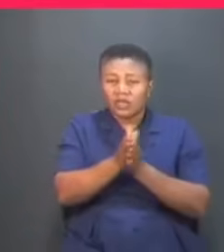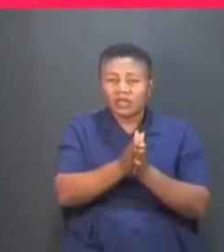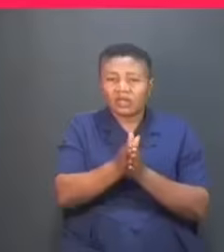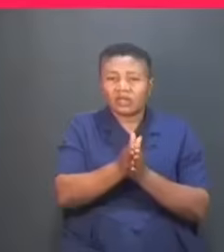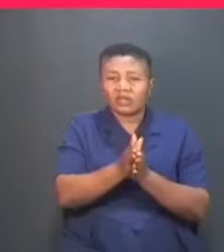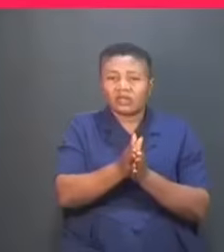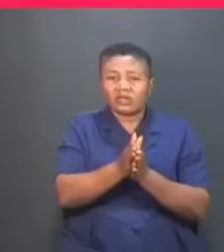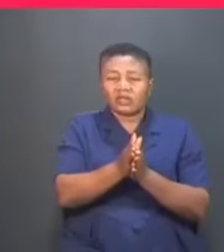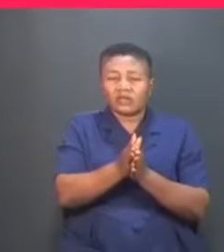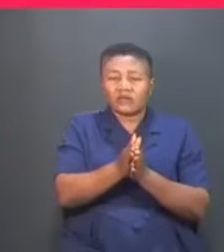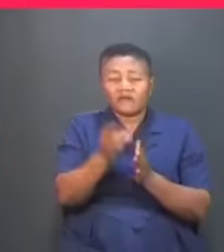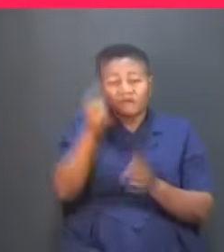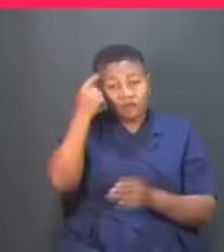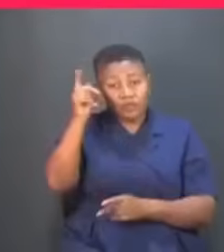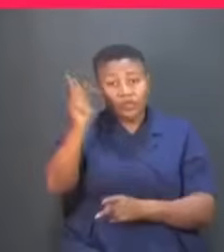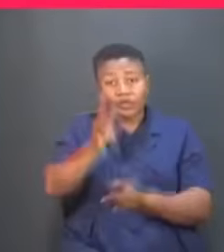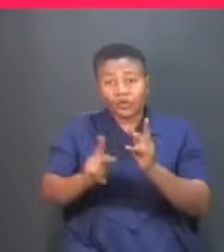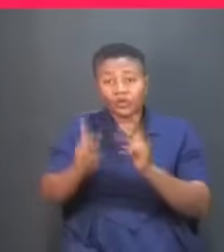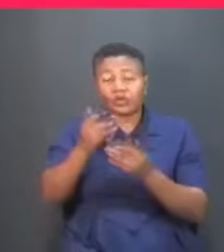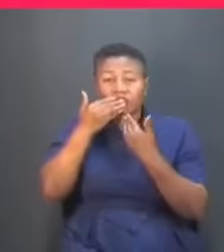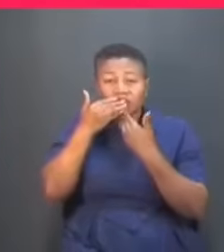you all for your attention.